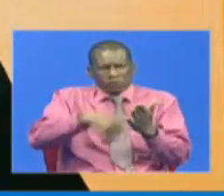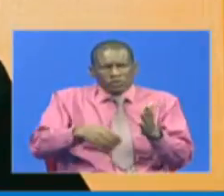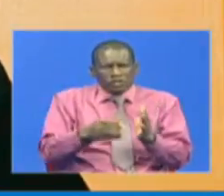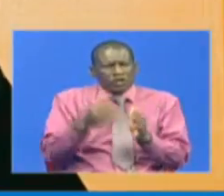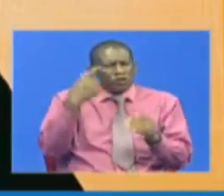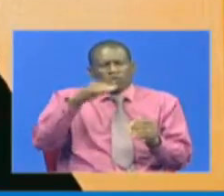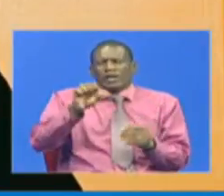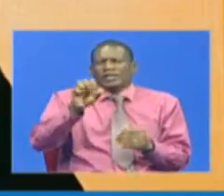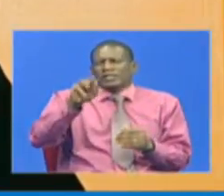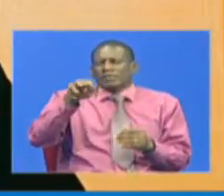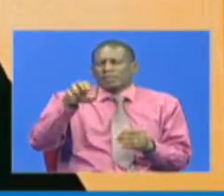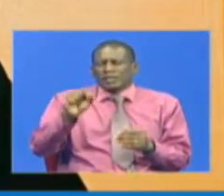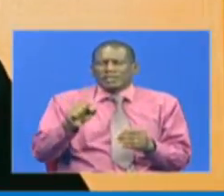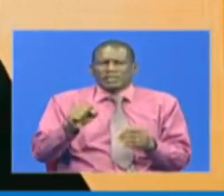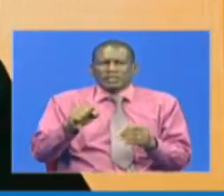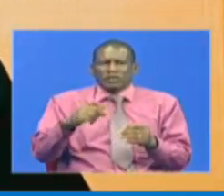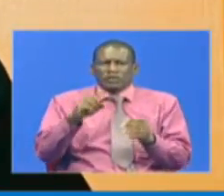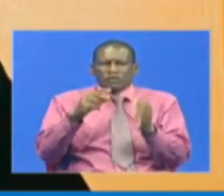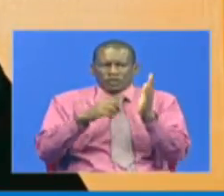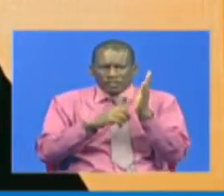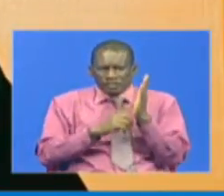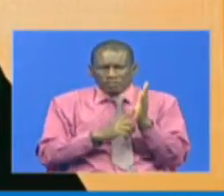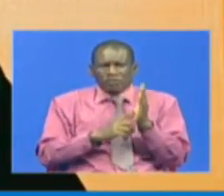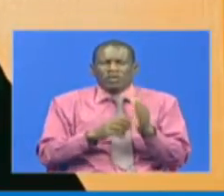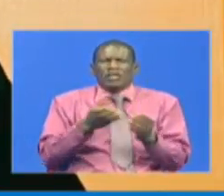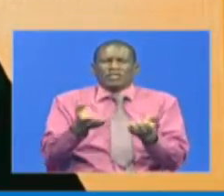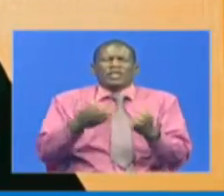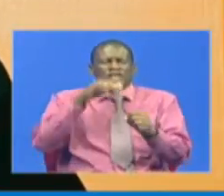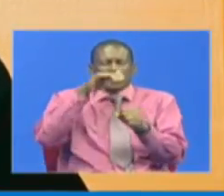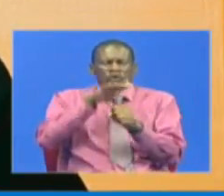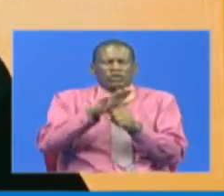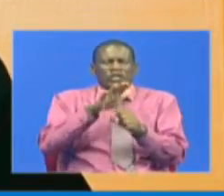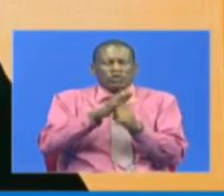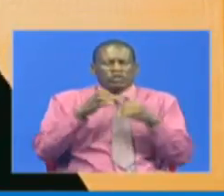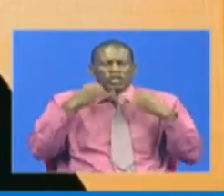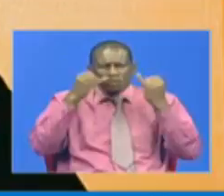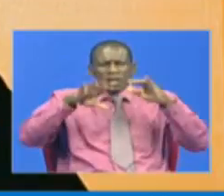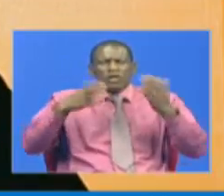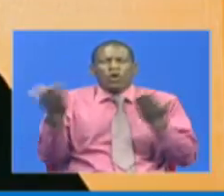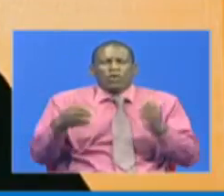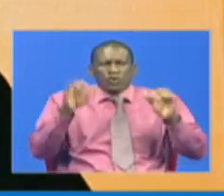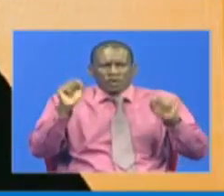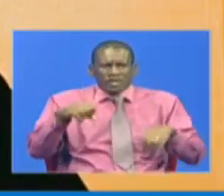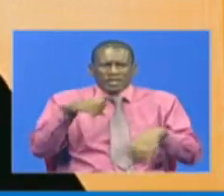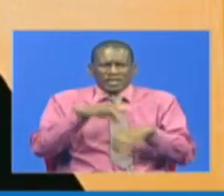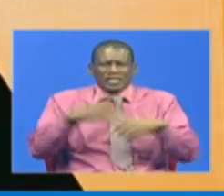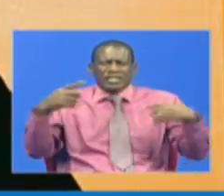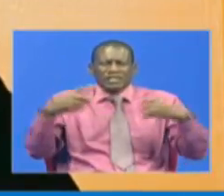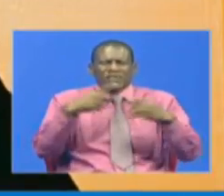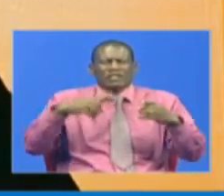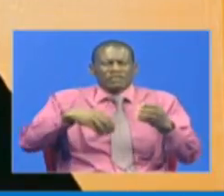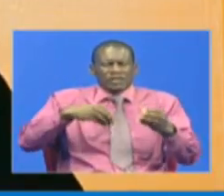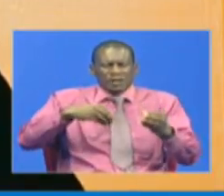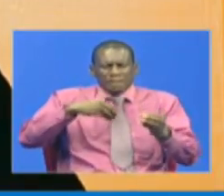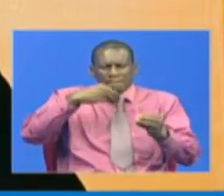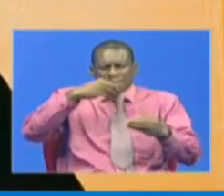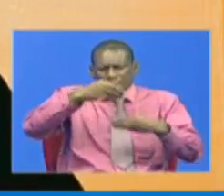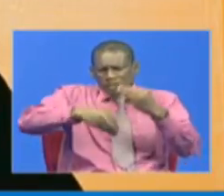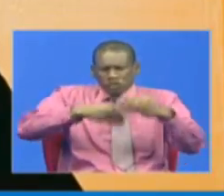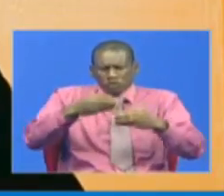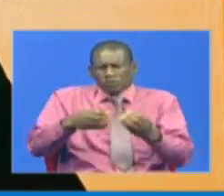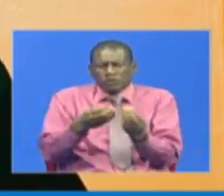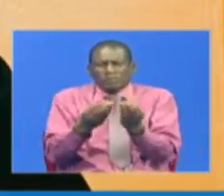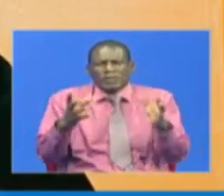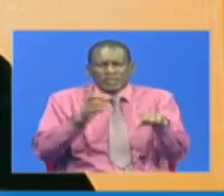SMEs particularly, they need a lot of information about where you can get the various raw materials, because